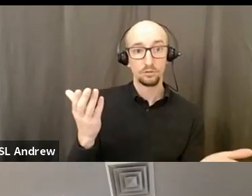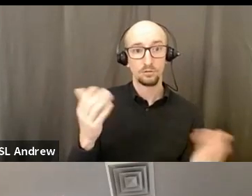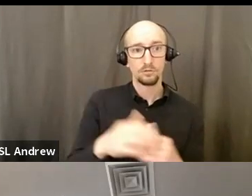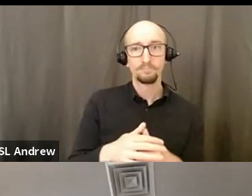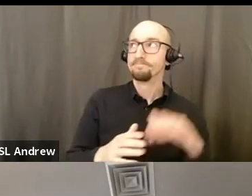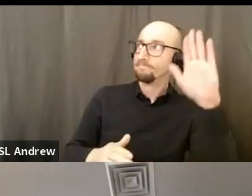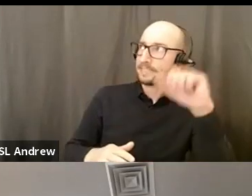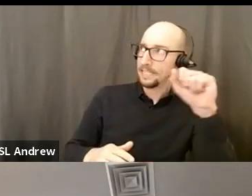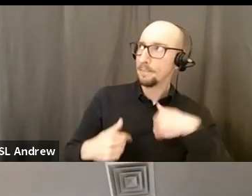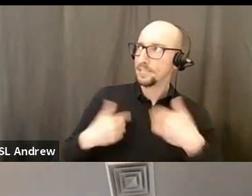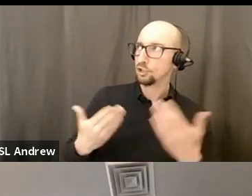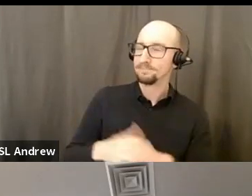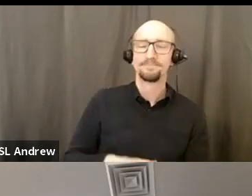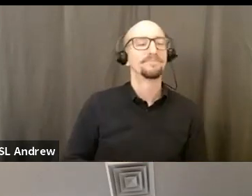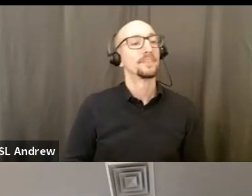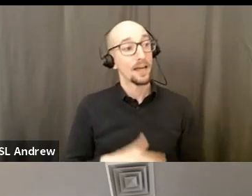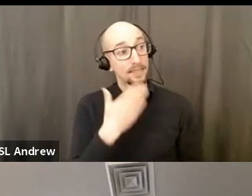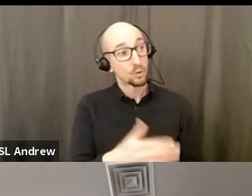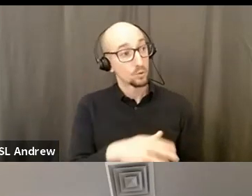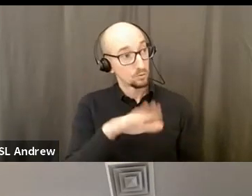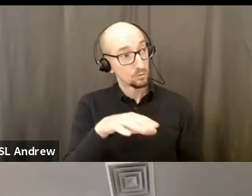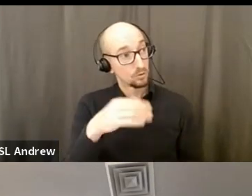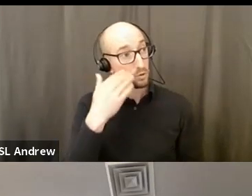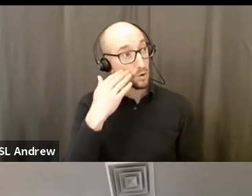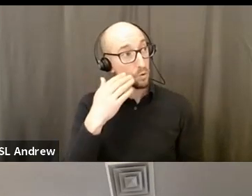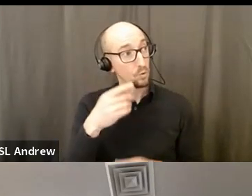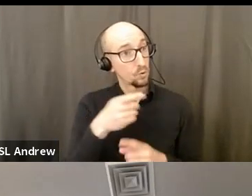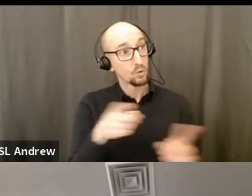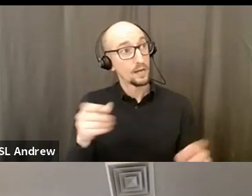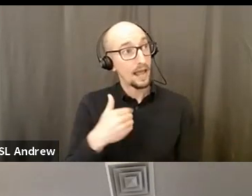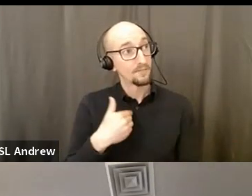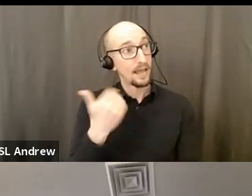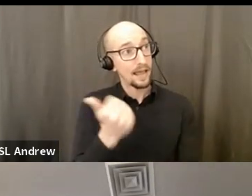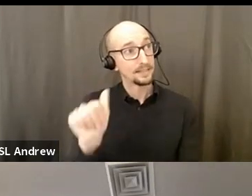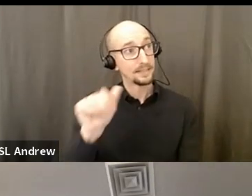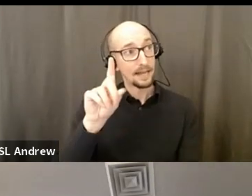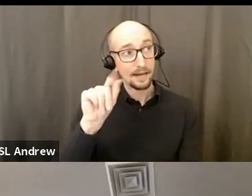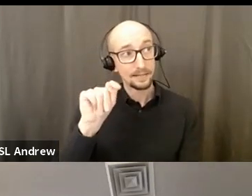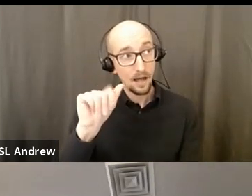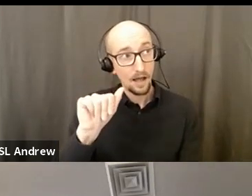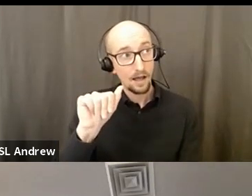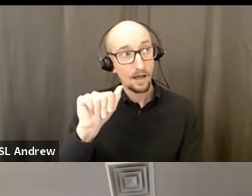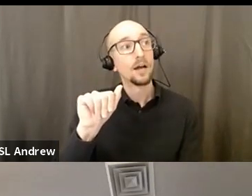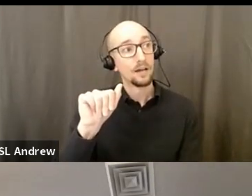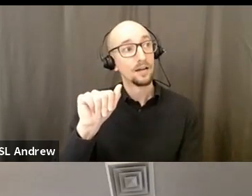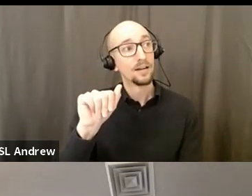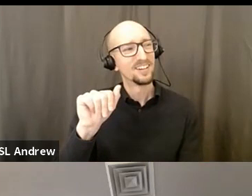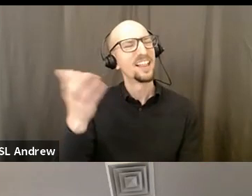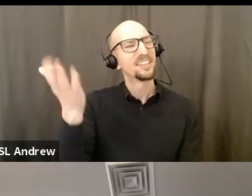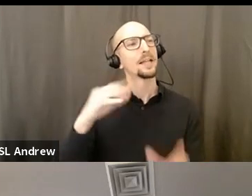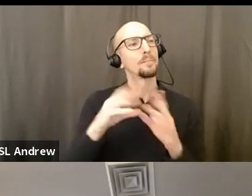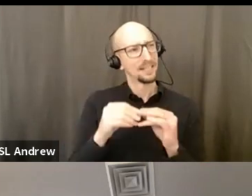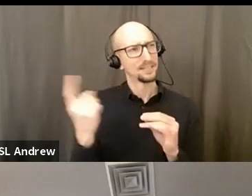here. Thank you. Do you know if we have any data that was requested to present this